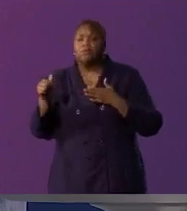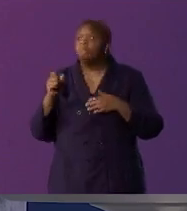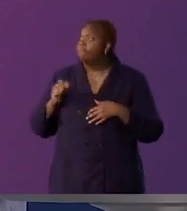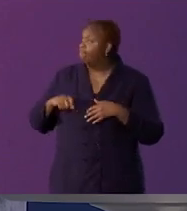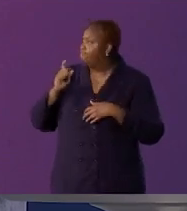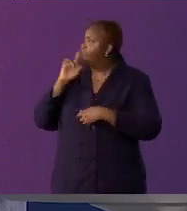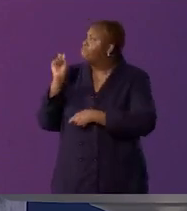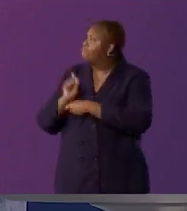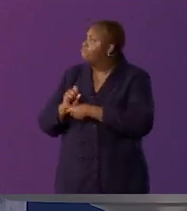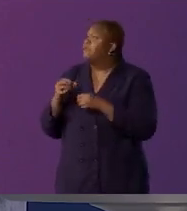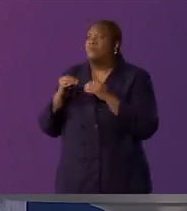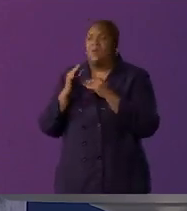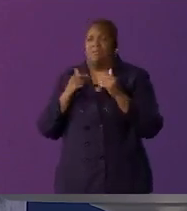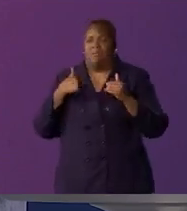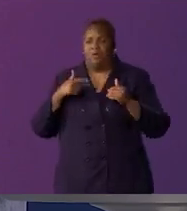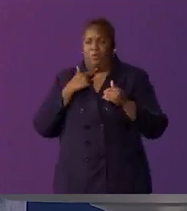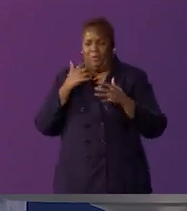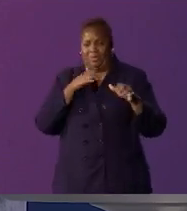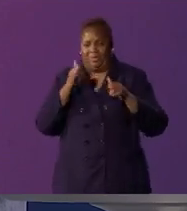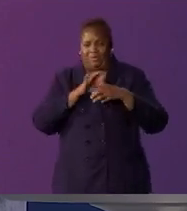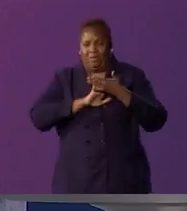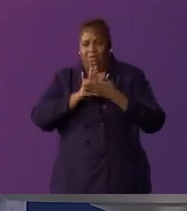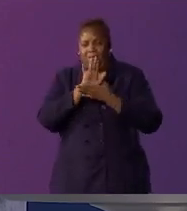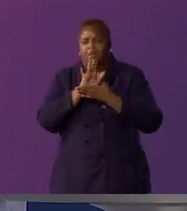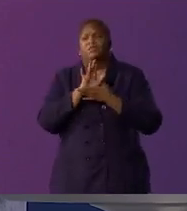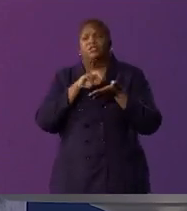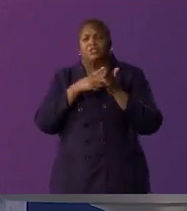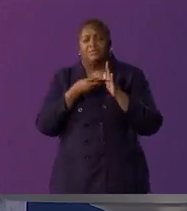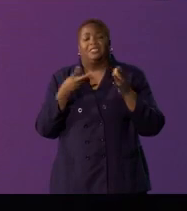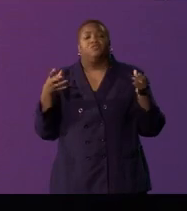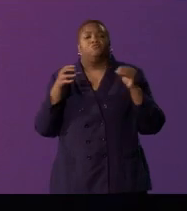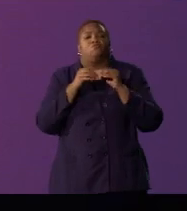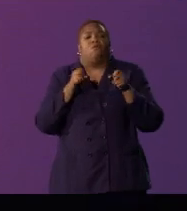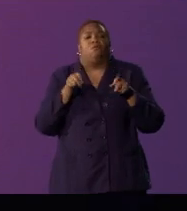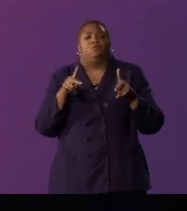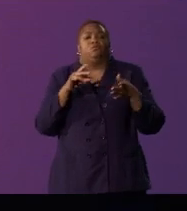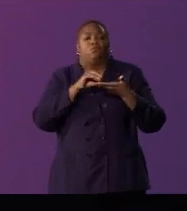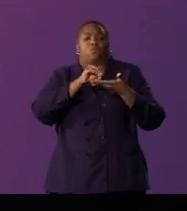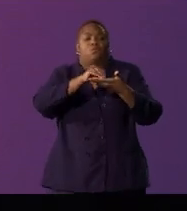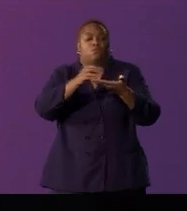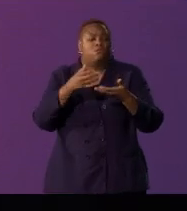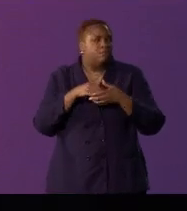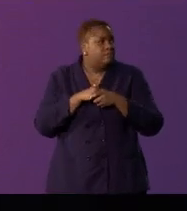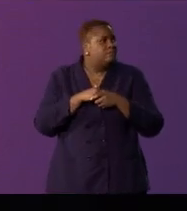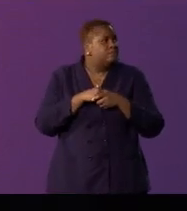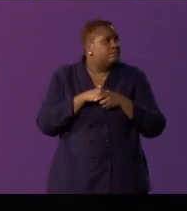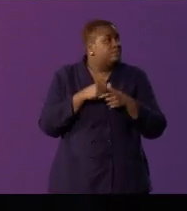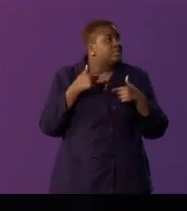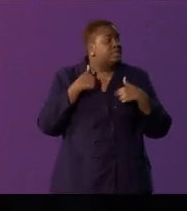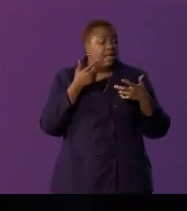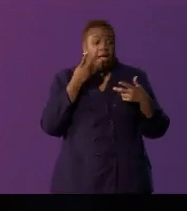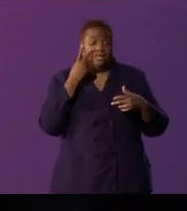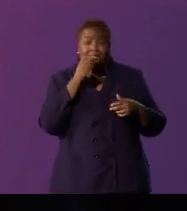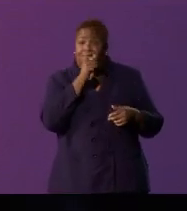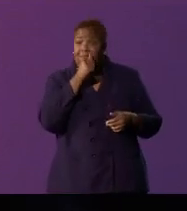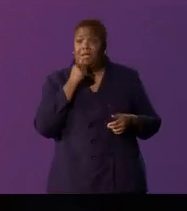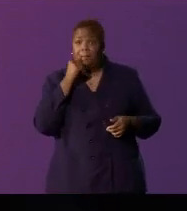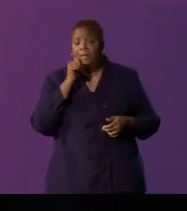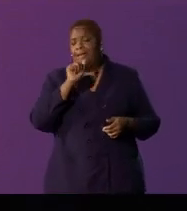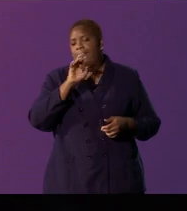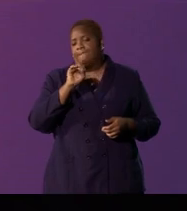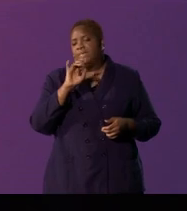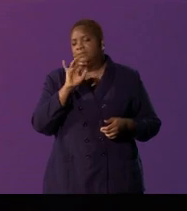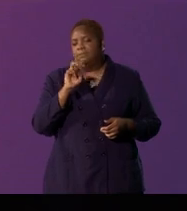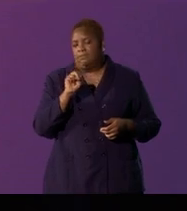ever existed when we were coming out of college, and so the opportunity to learn. I sit on the board of Amazon, and